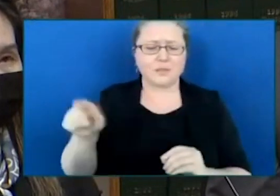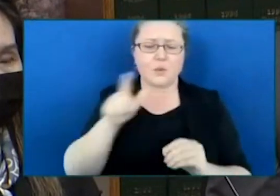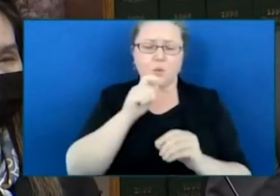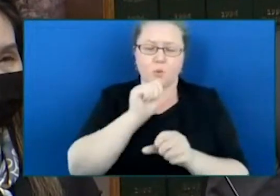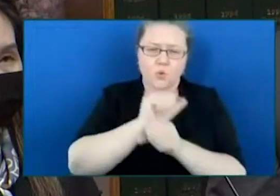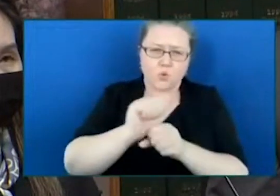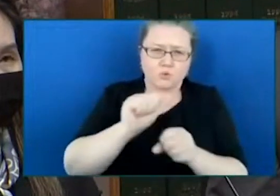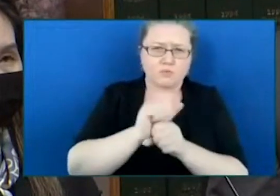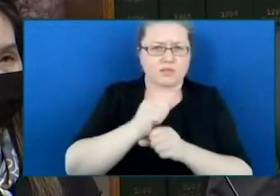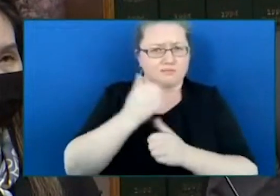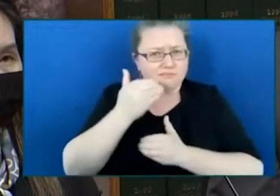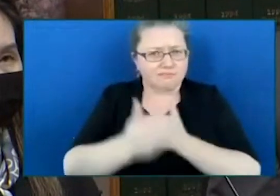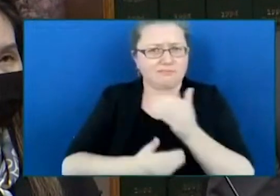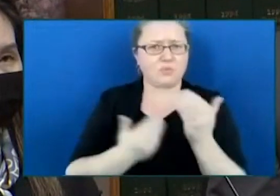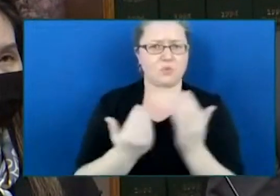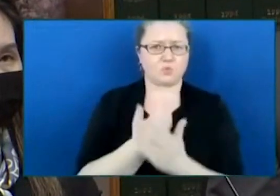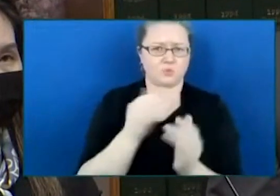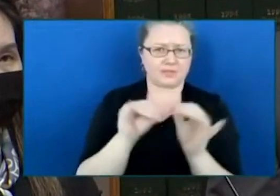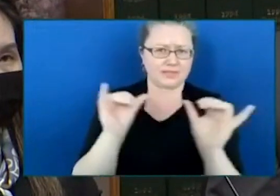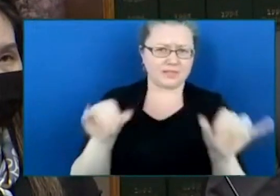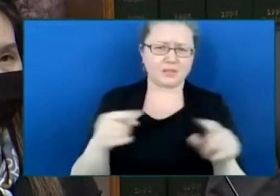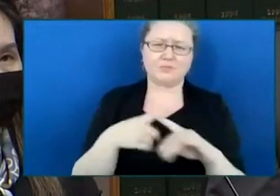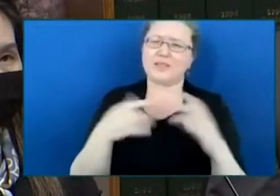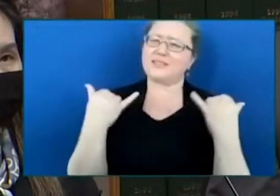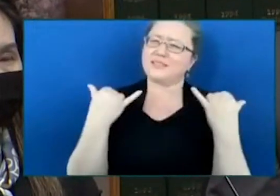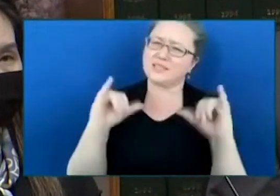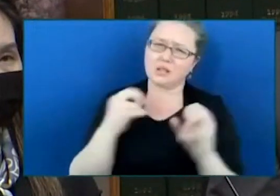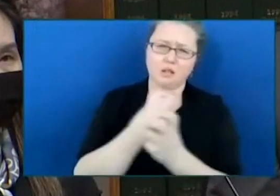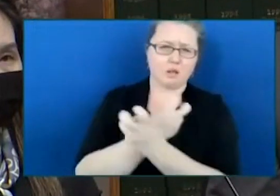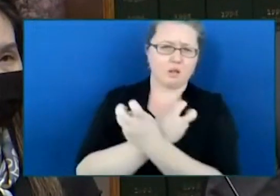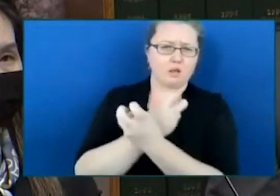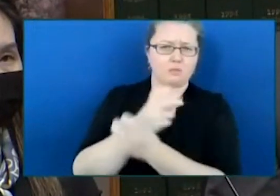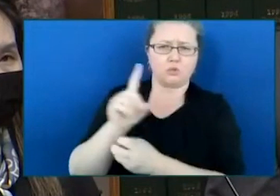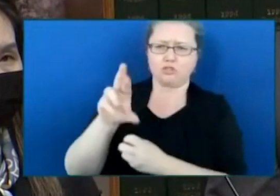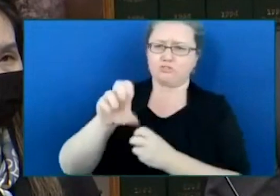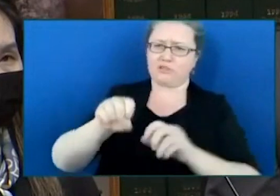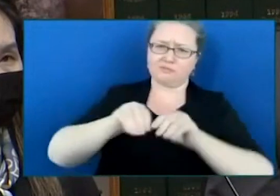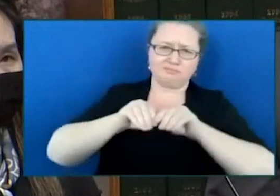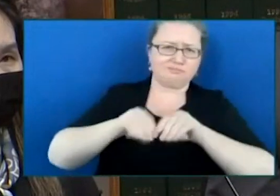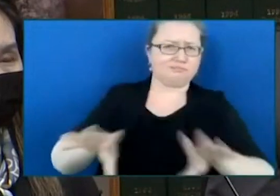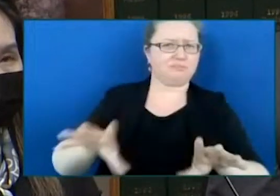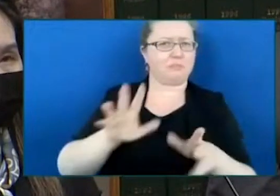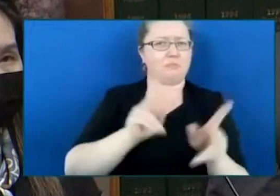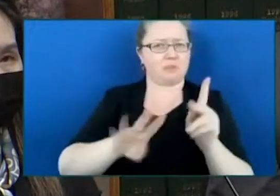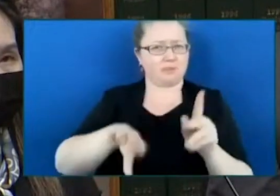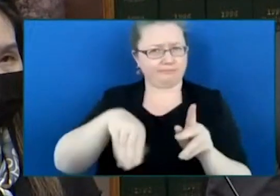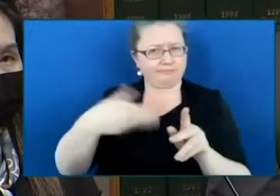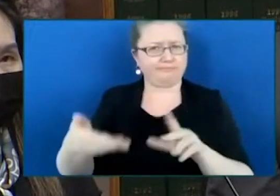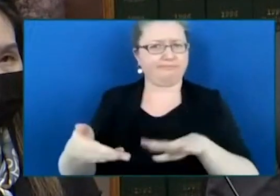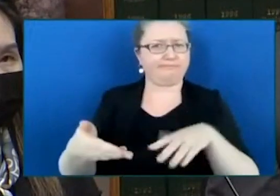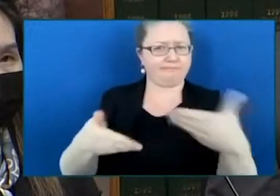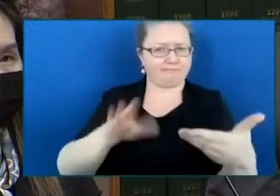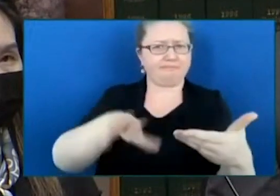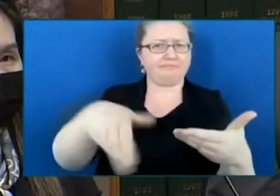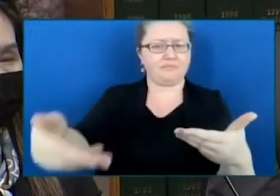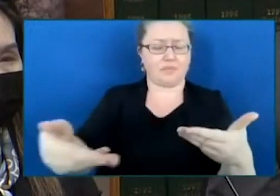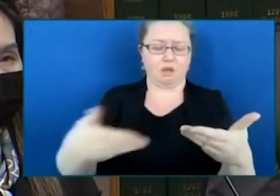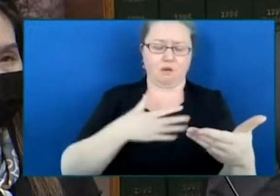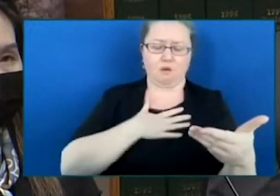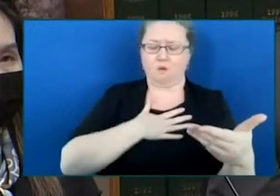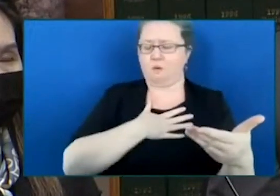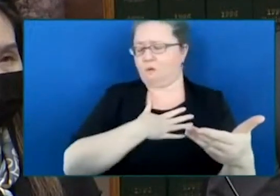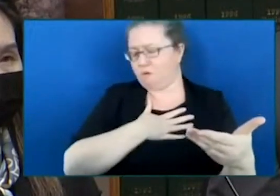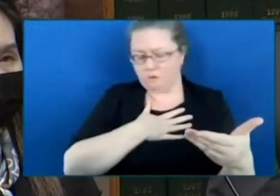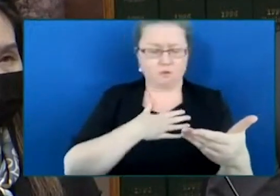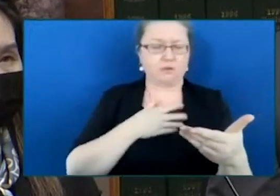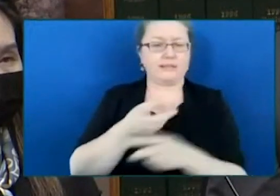this new system, the poison drug supply continues to claim lives. And while it's hard to see past the tragedy, Mr. Speaker,